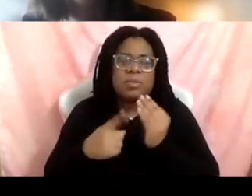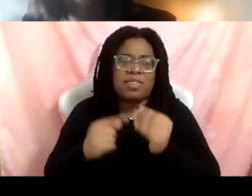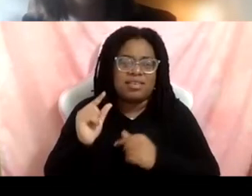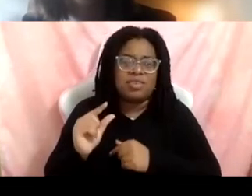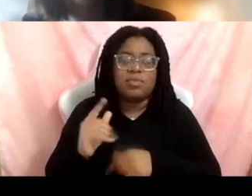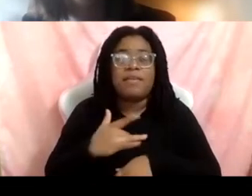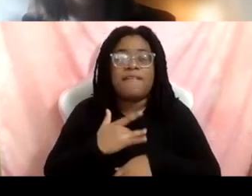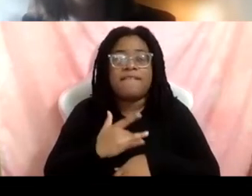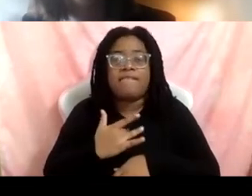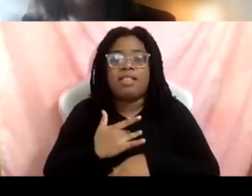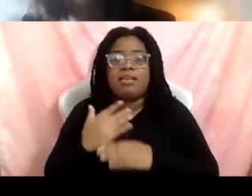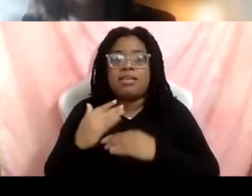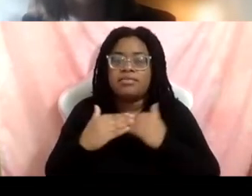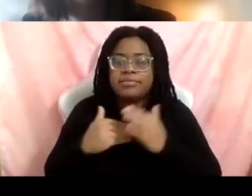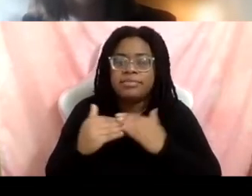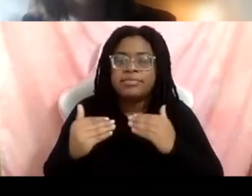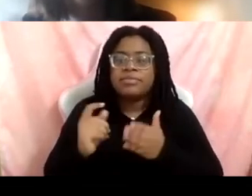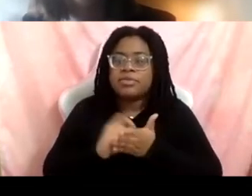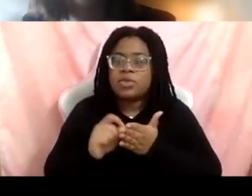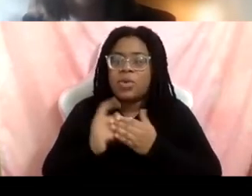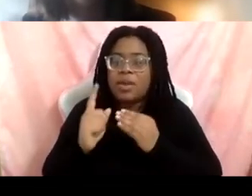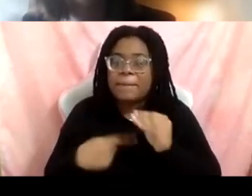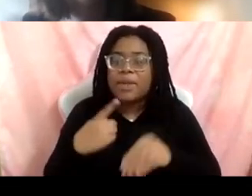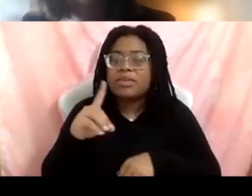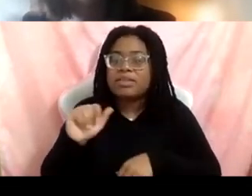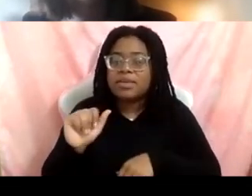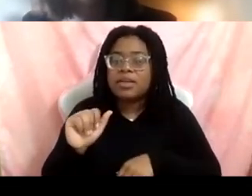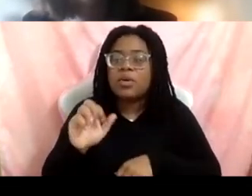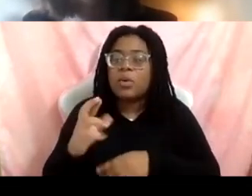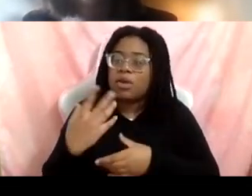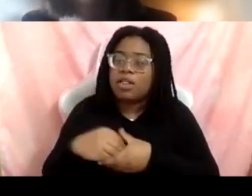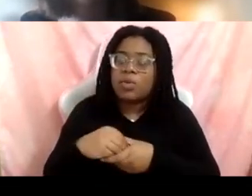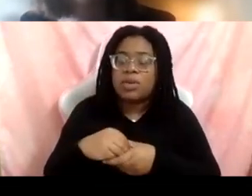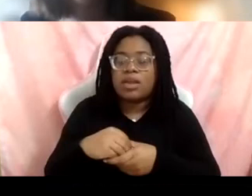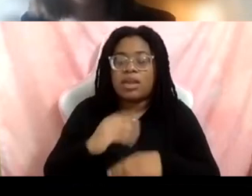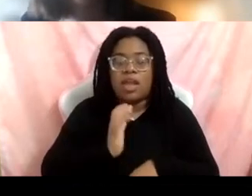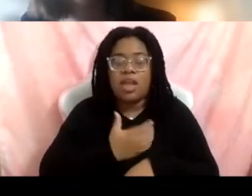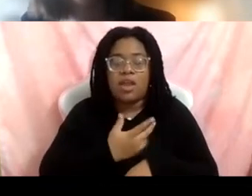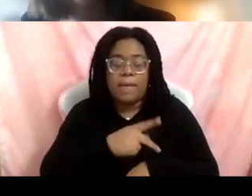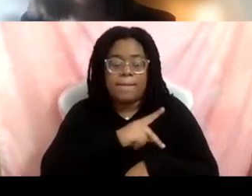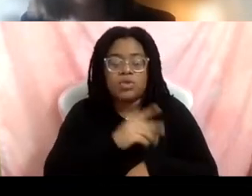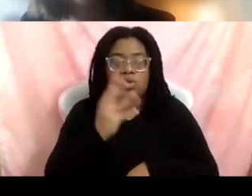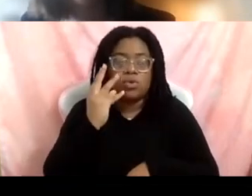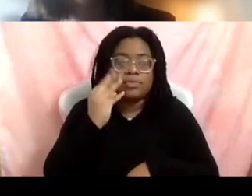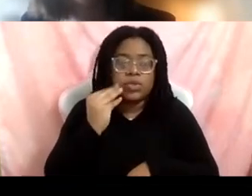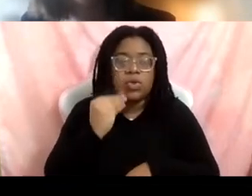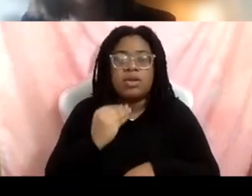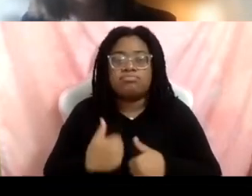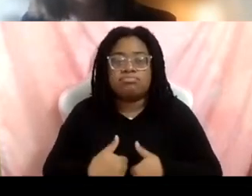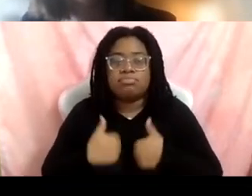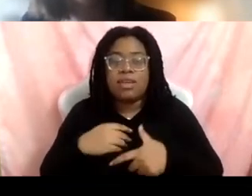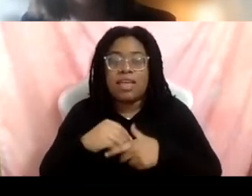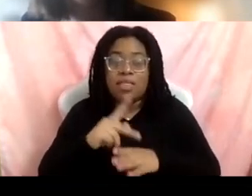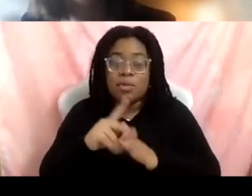feeling comfortable kind of writing about disability or like including our personal lived experiences in the projects